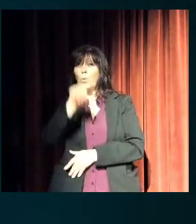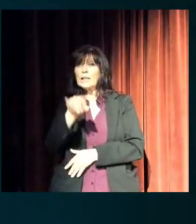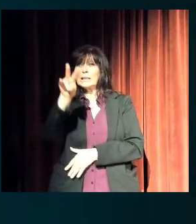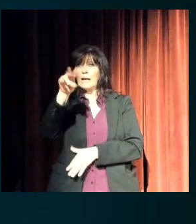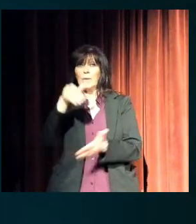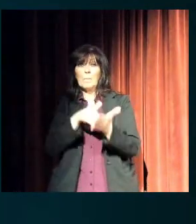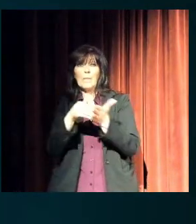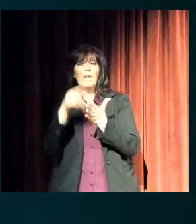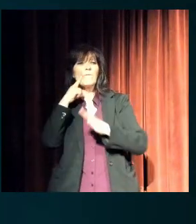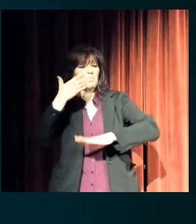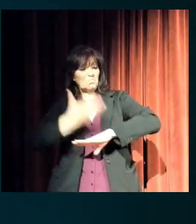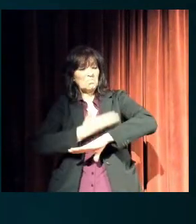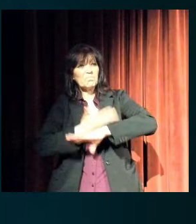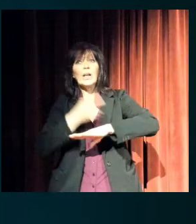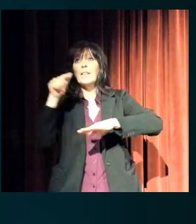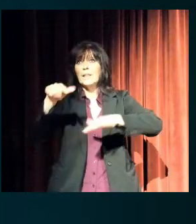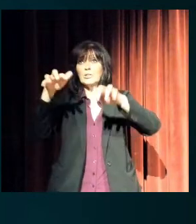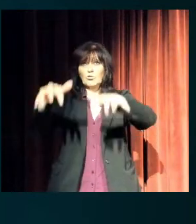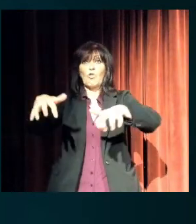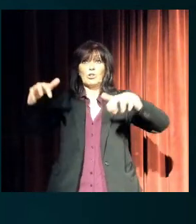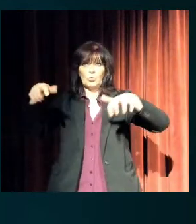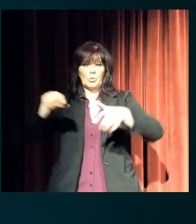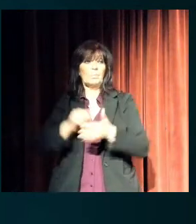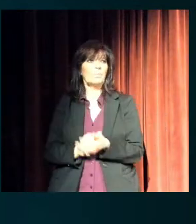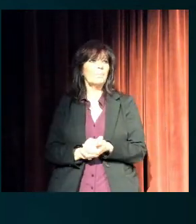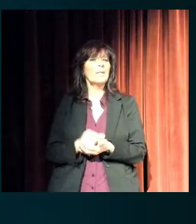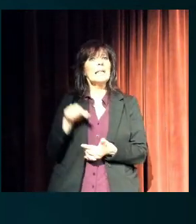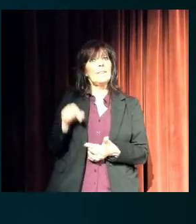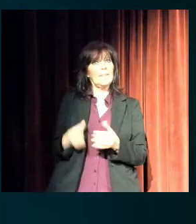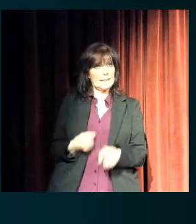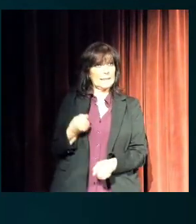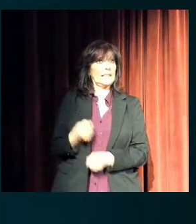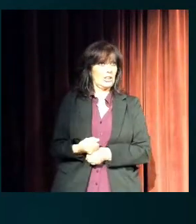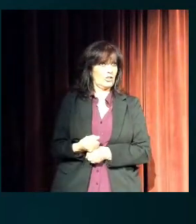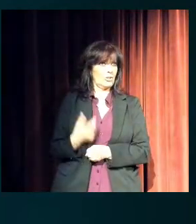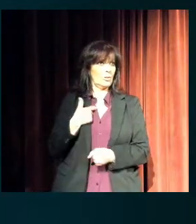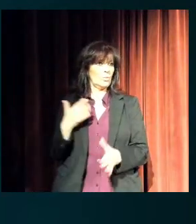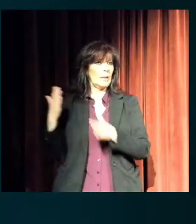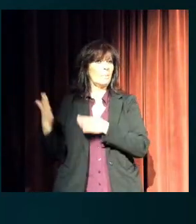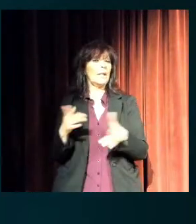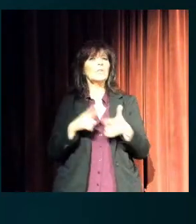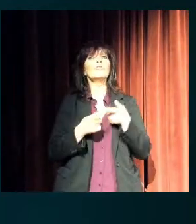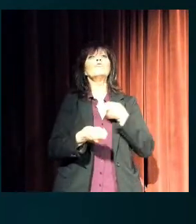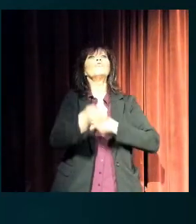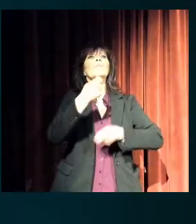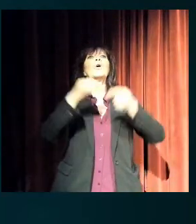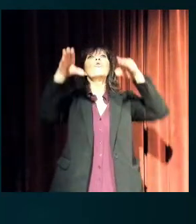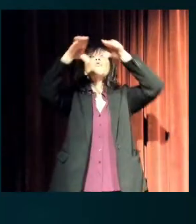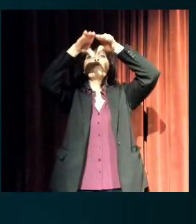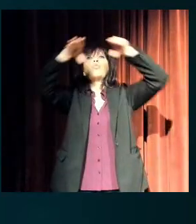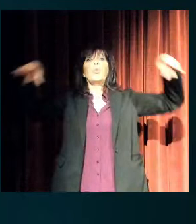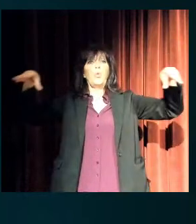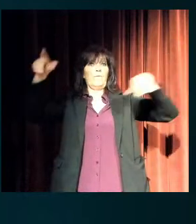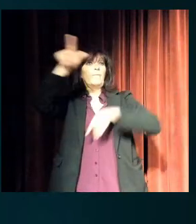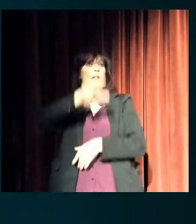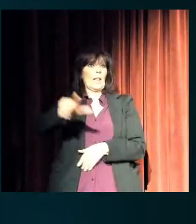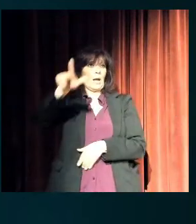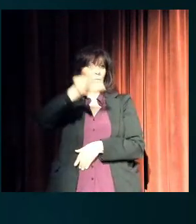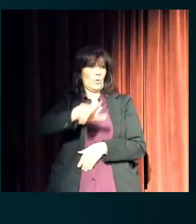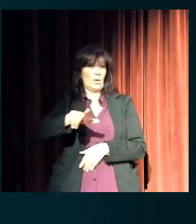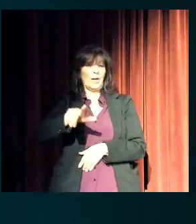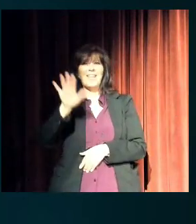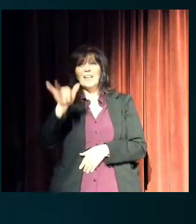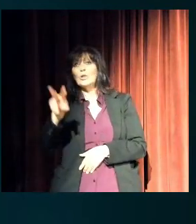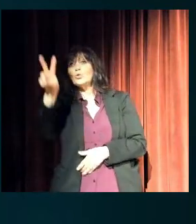the rehabilitation of this auditorium. This year, we plan to replace the roof of this library, a